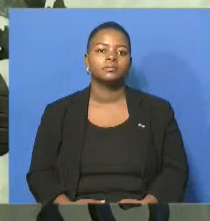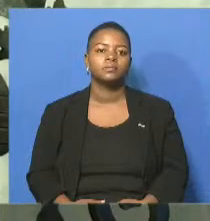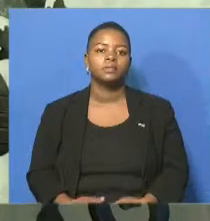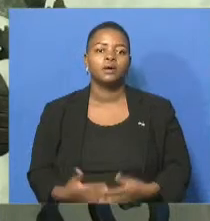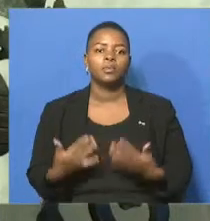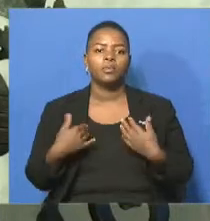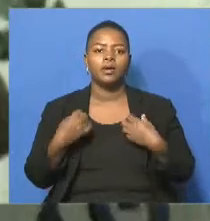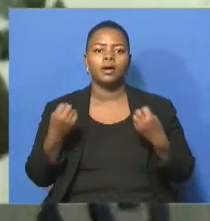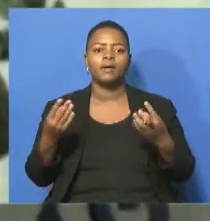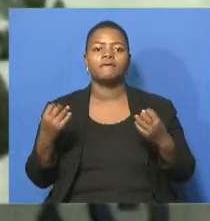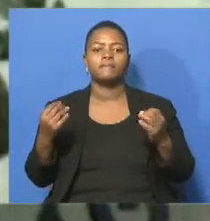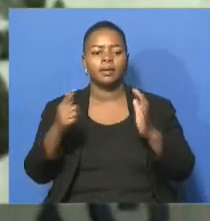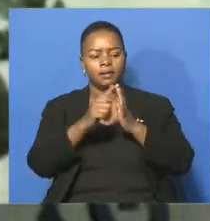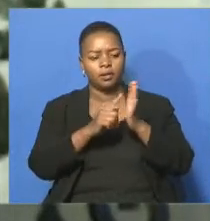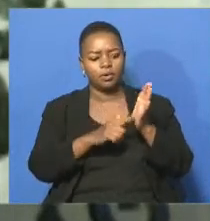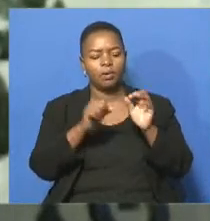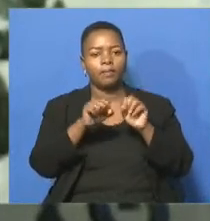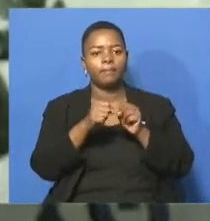many criminal activities,